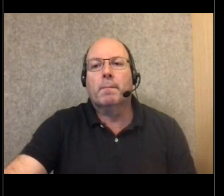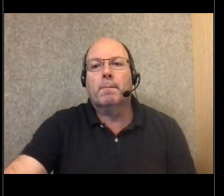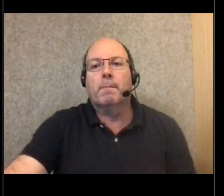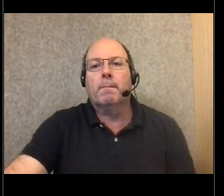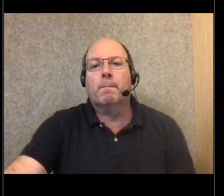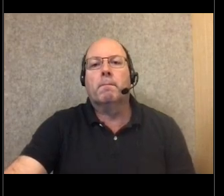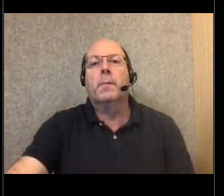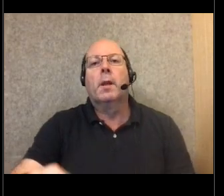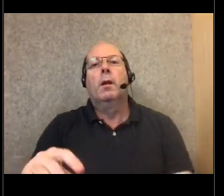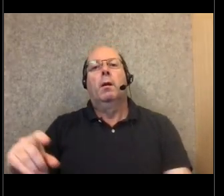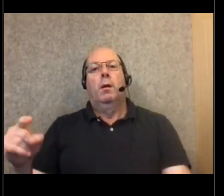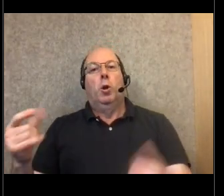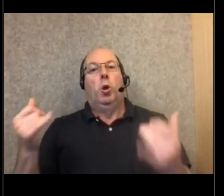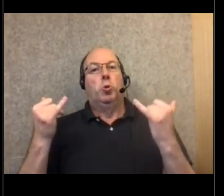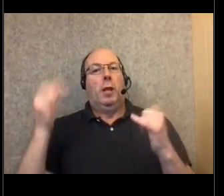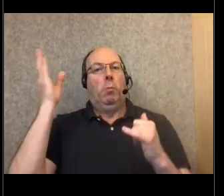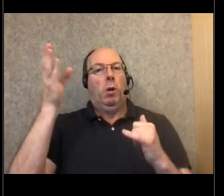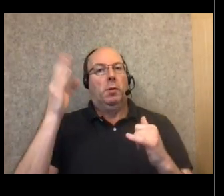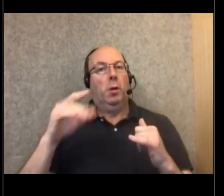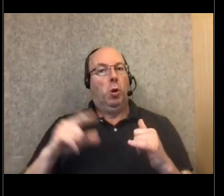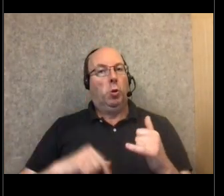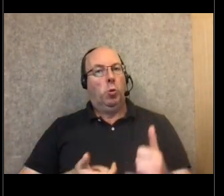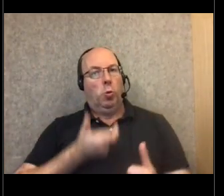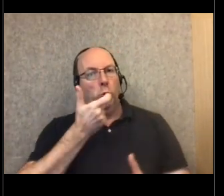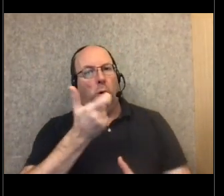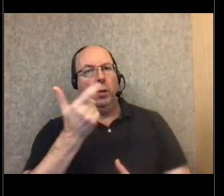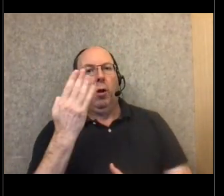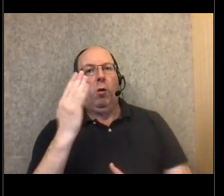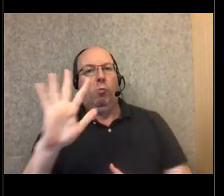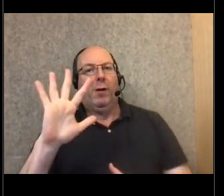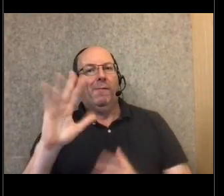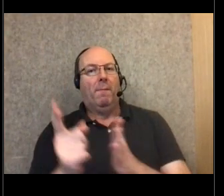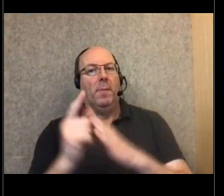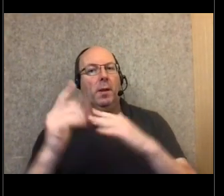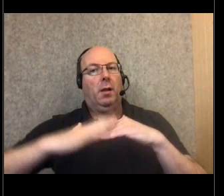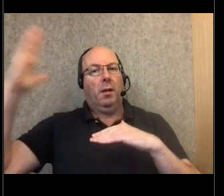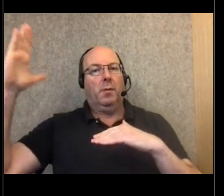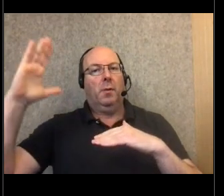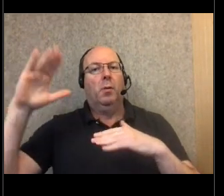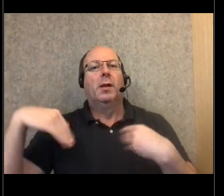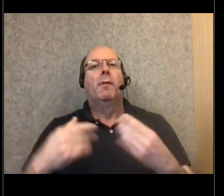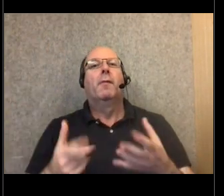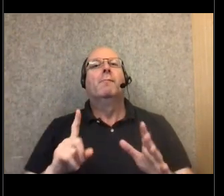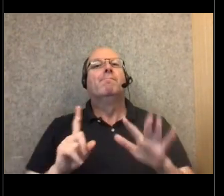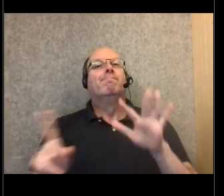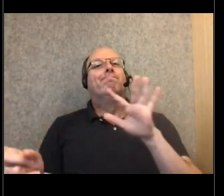45 minutes of today's presentation, you will receive an attendance certificate.